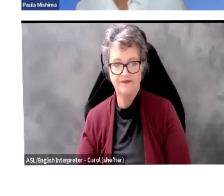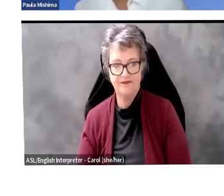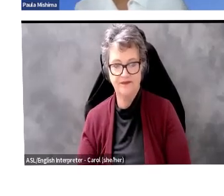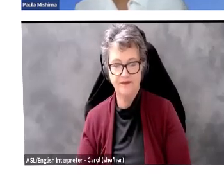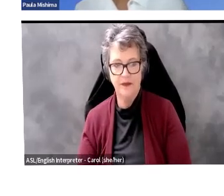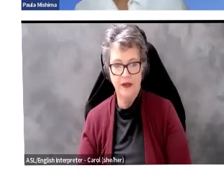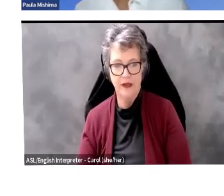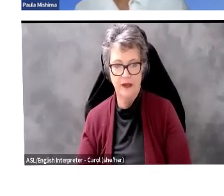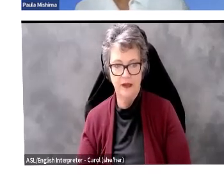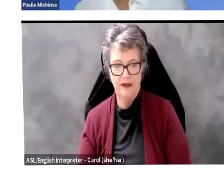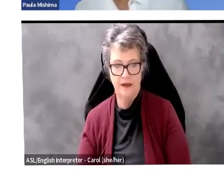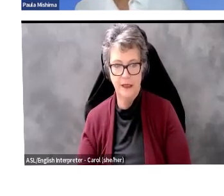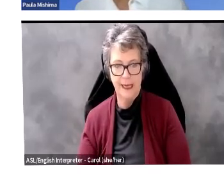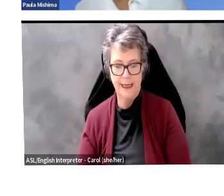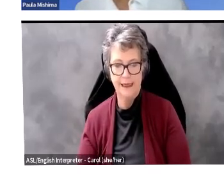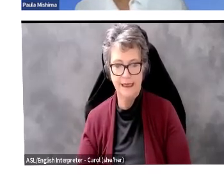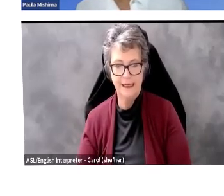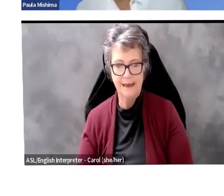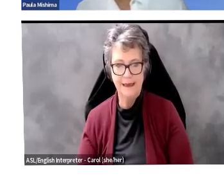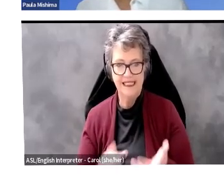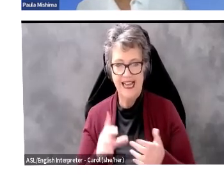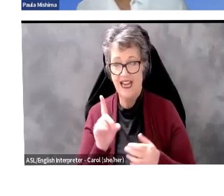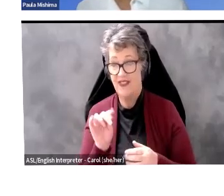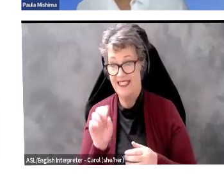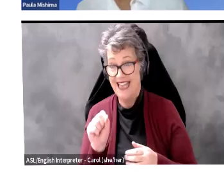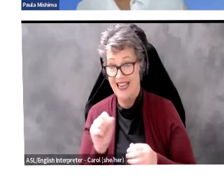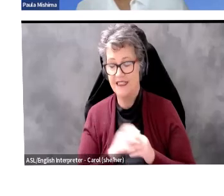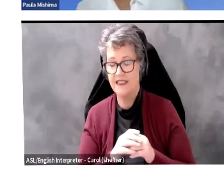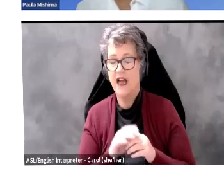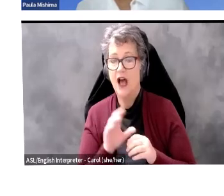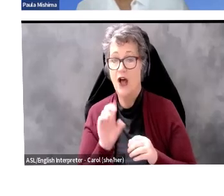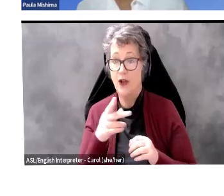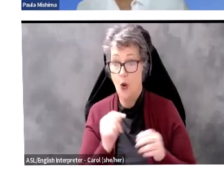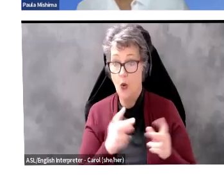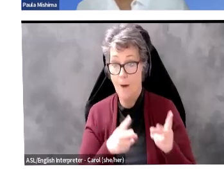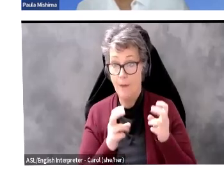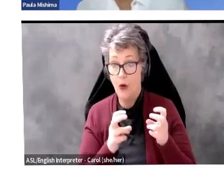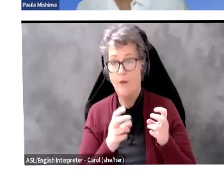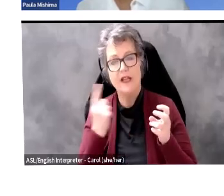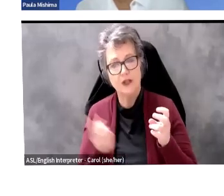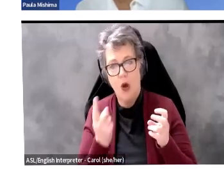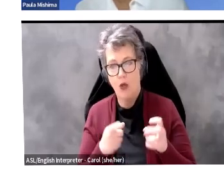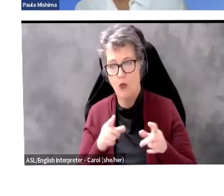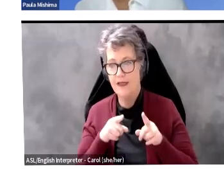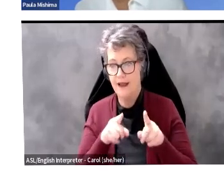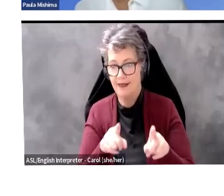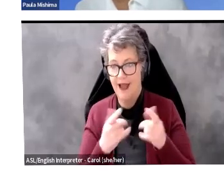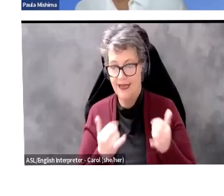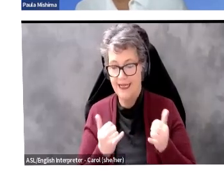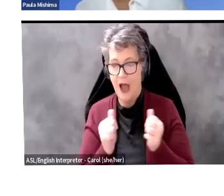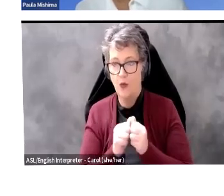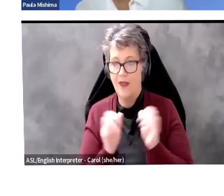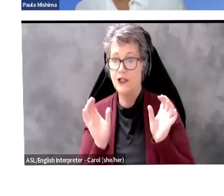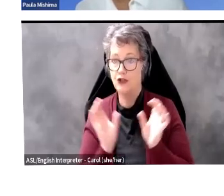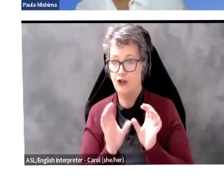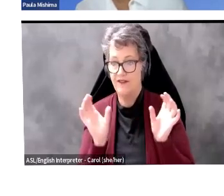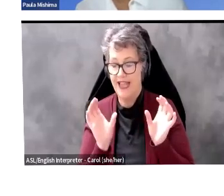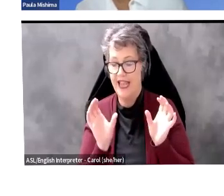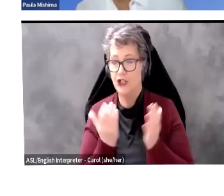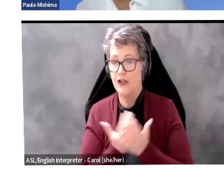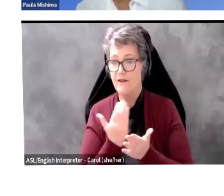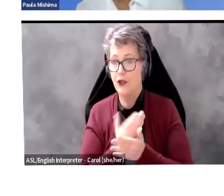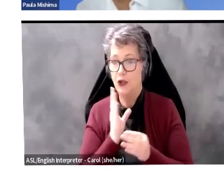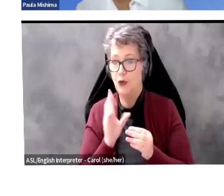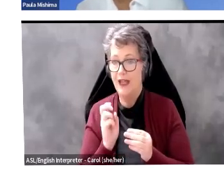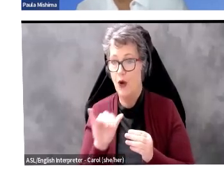of kind of dates, the cohort poll, as I said, will always be aligned now with the certification of the new end